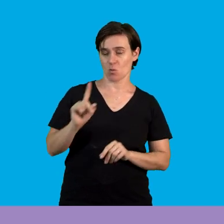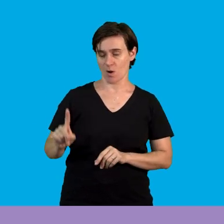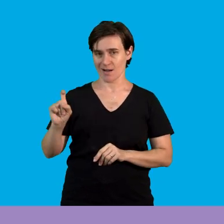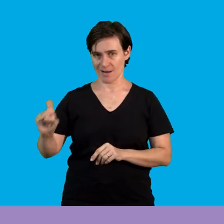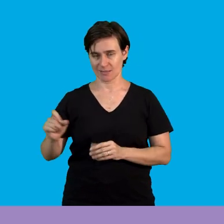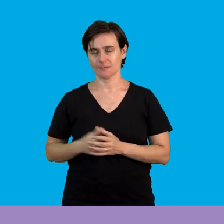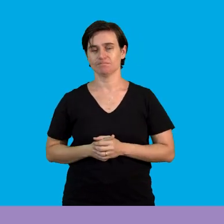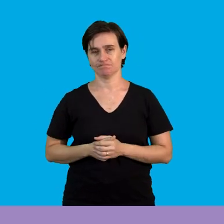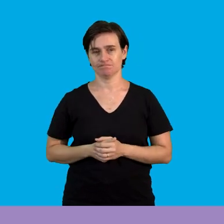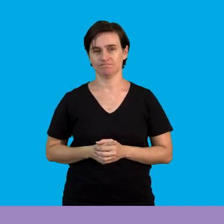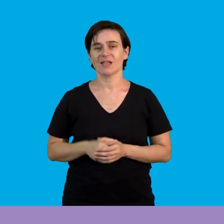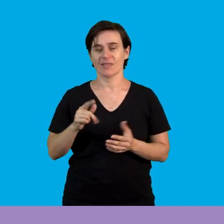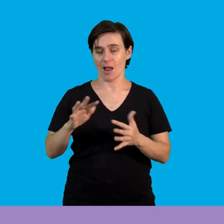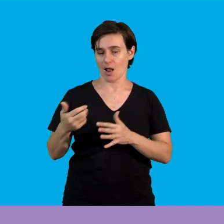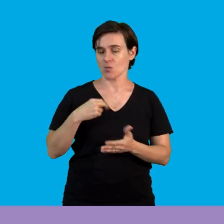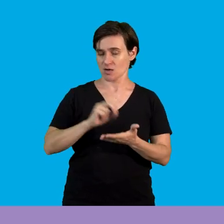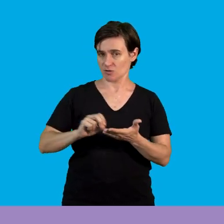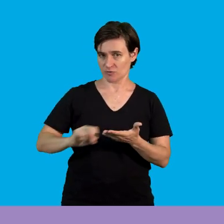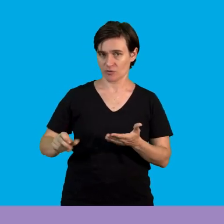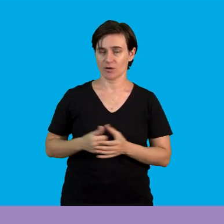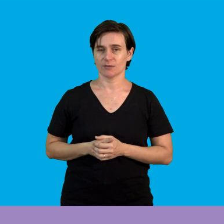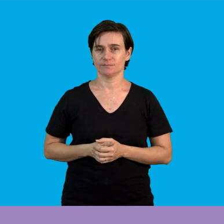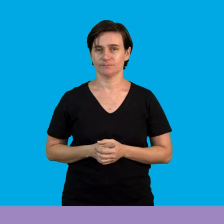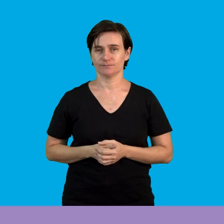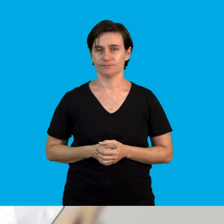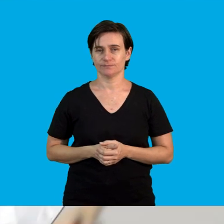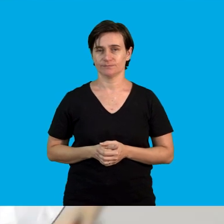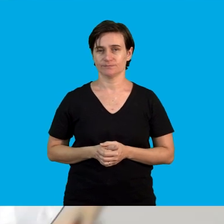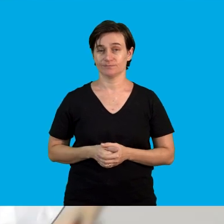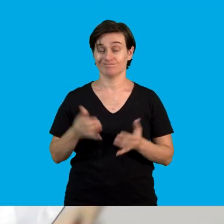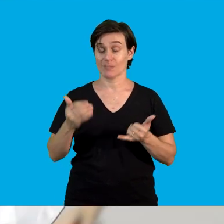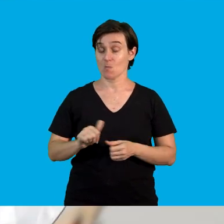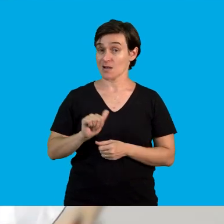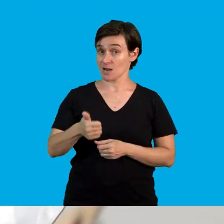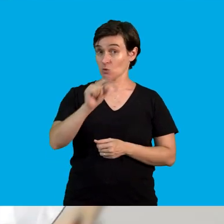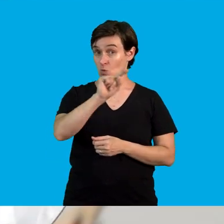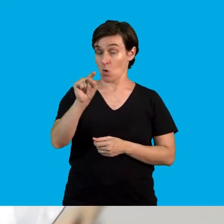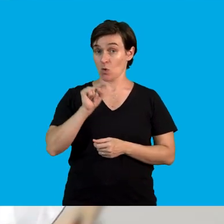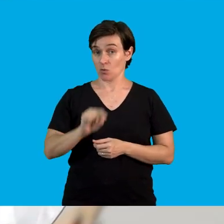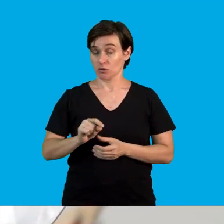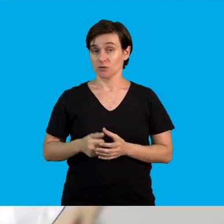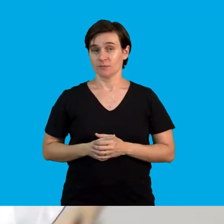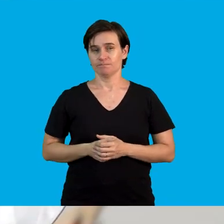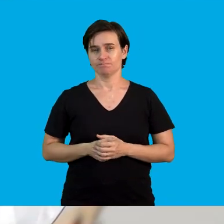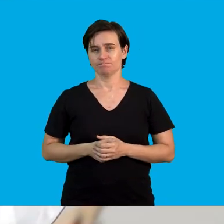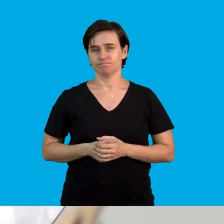cubed plus x. That is how we write that expression. Now, let's move on to our next